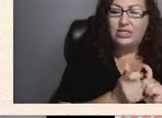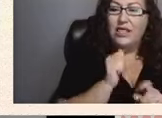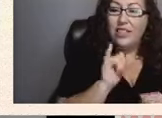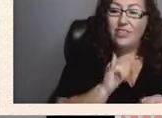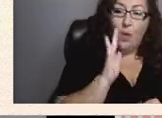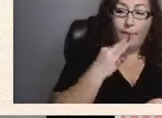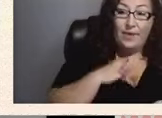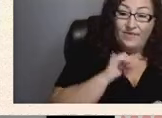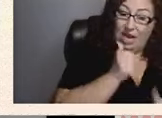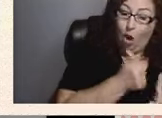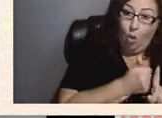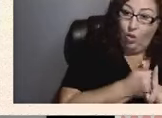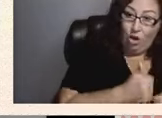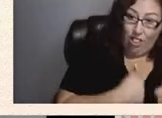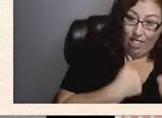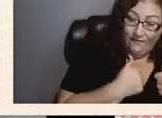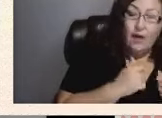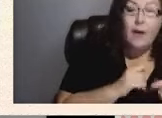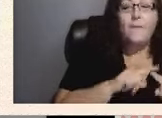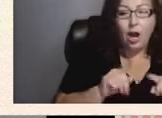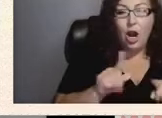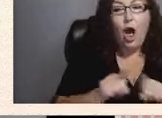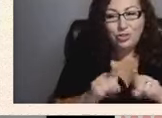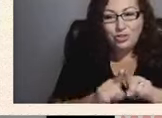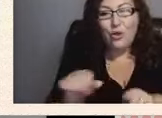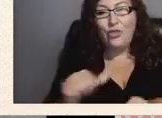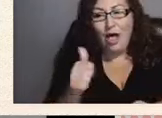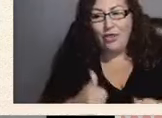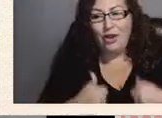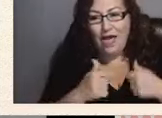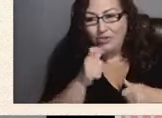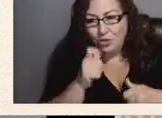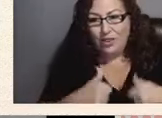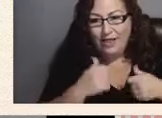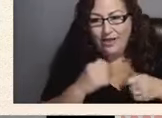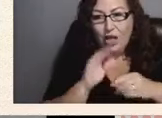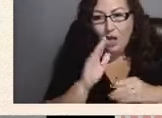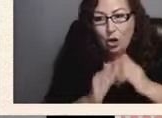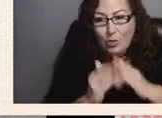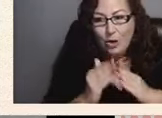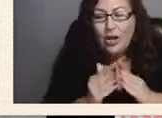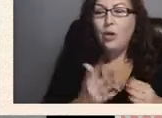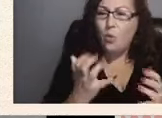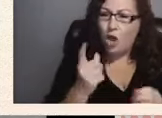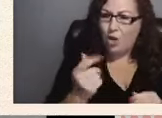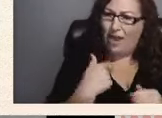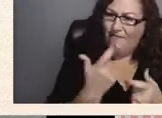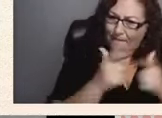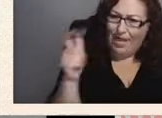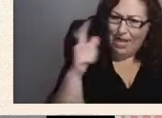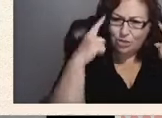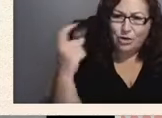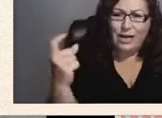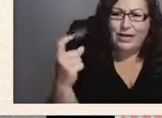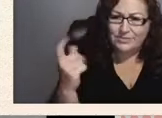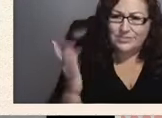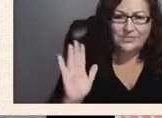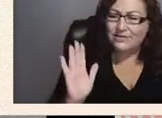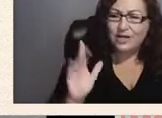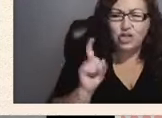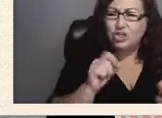own life, but the lives of others who live in your community. And we want you guys to have big dreams. You shouldn't have to